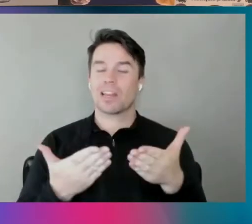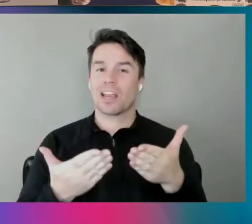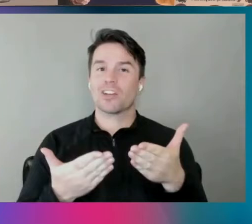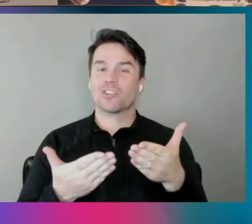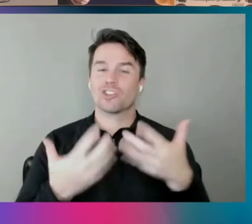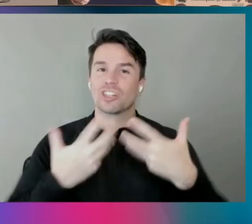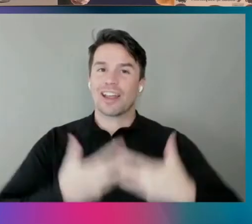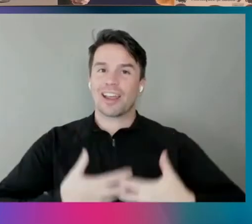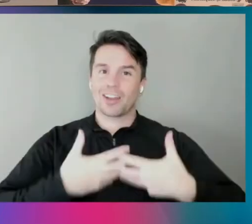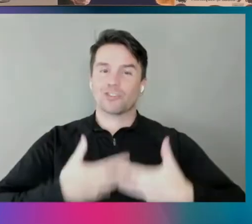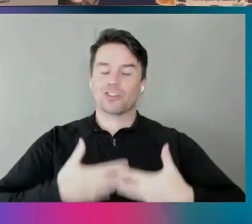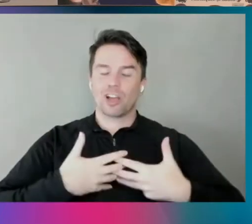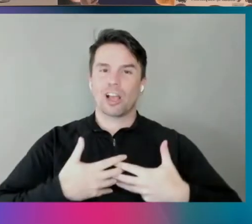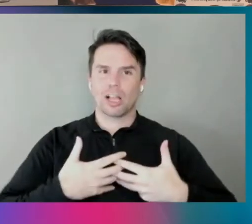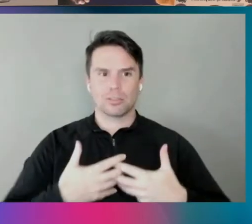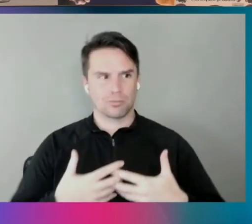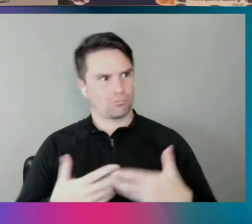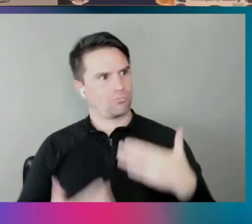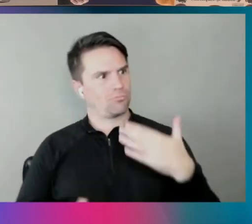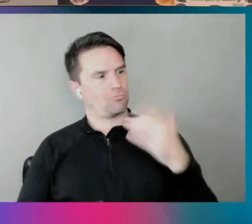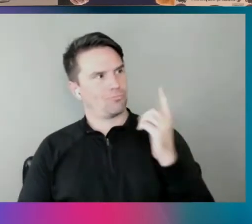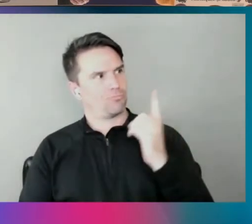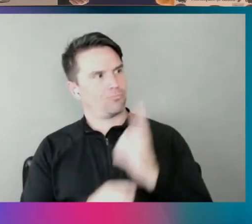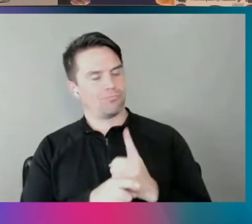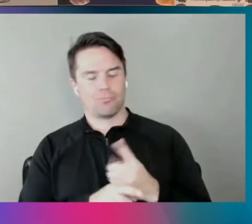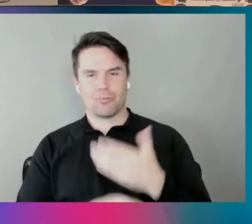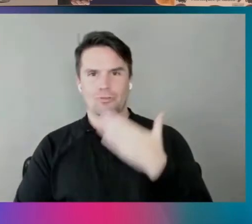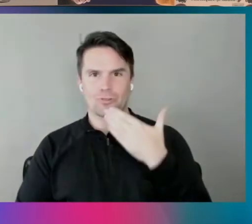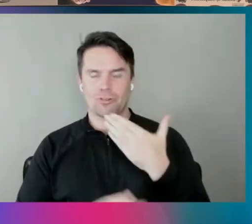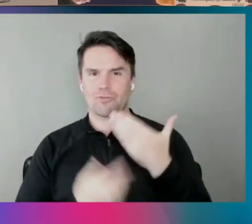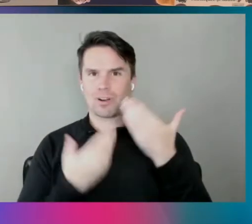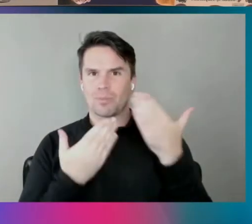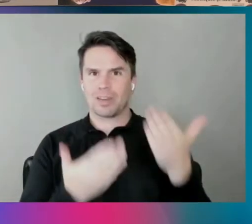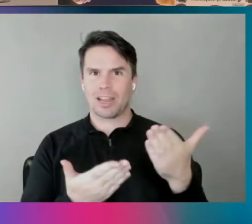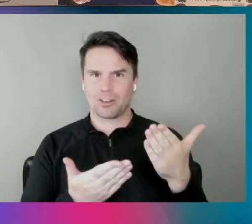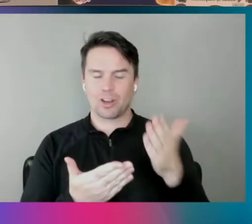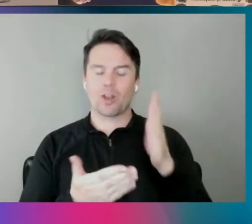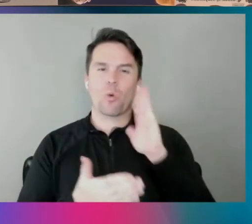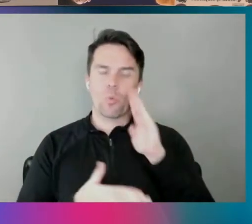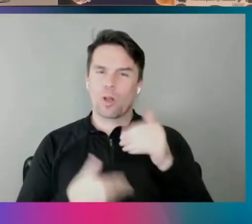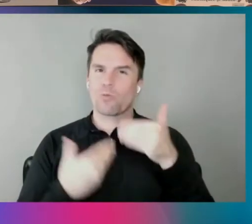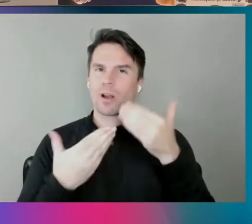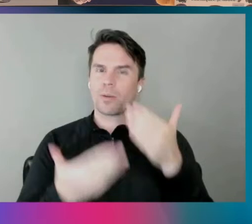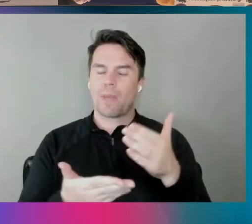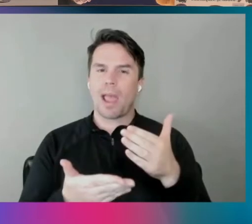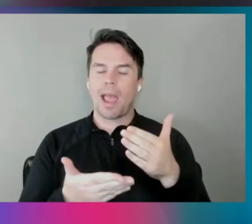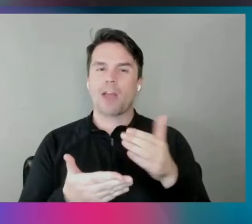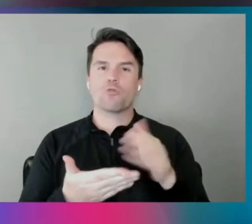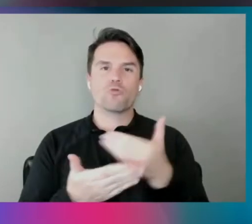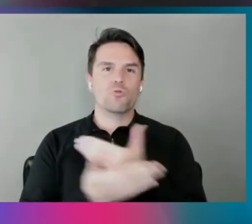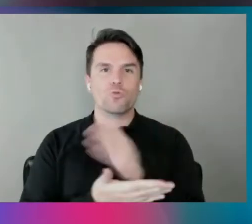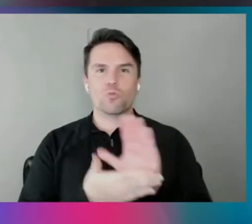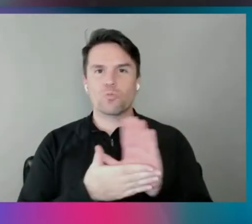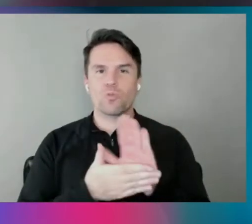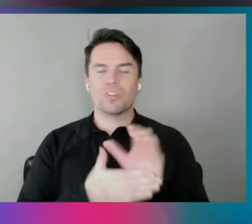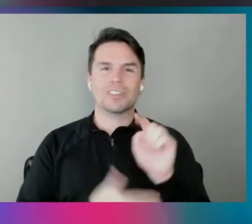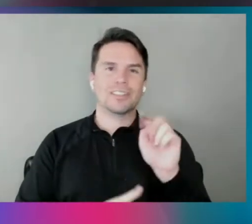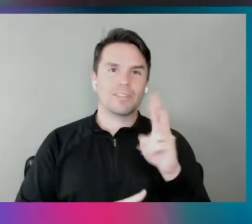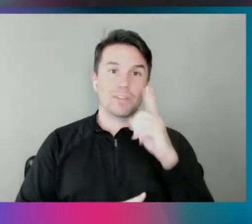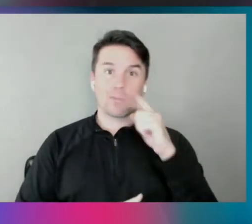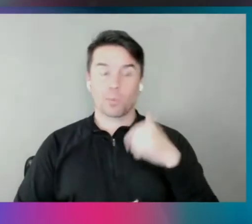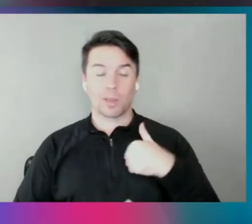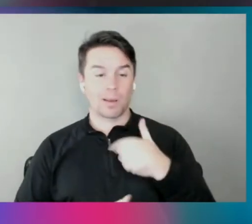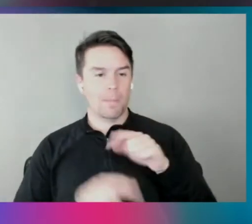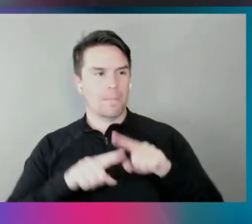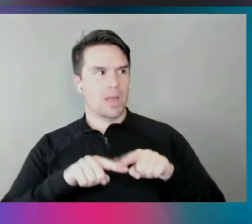they often will suggest things based off of my viewing habits. I want to show something that actually, it diverges a little bit from the language support, but